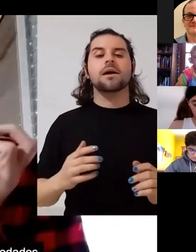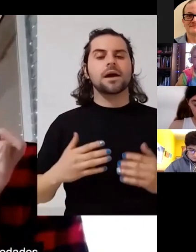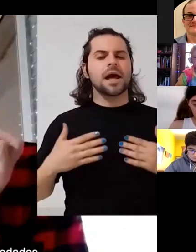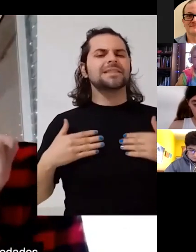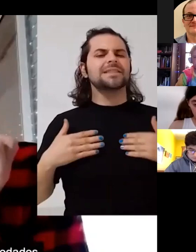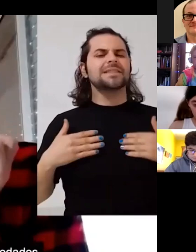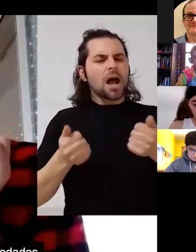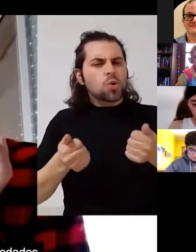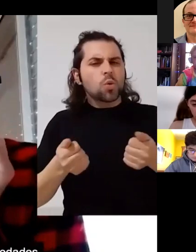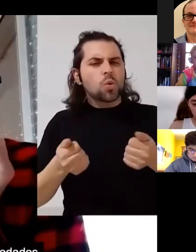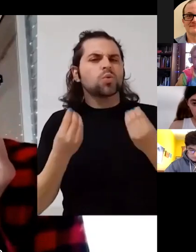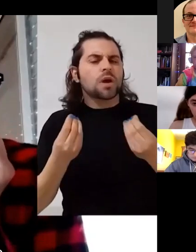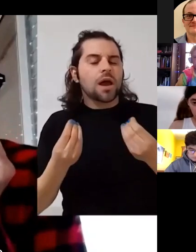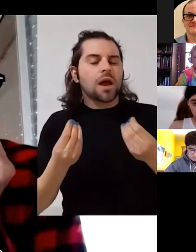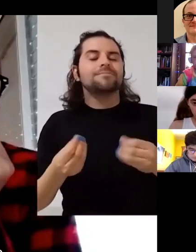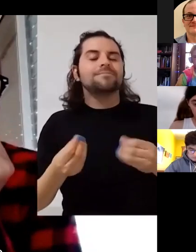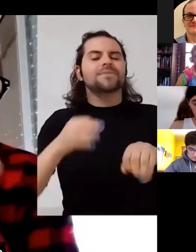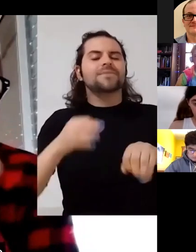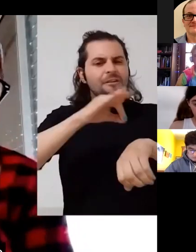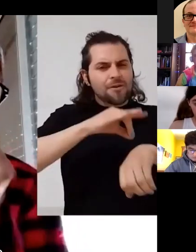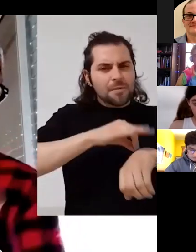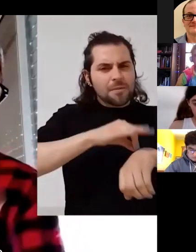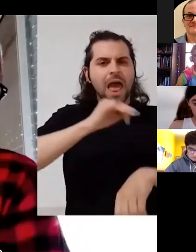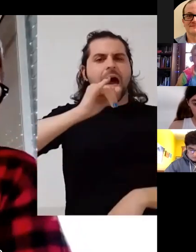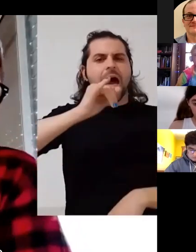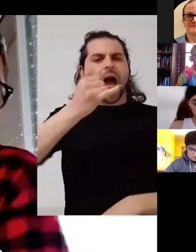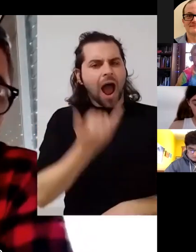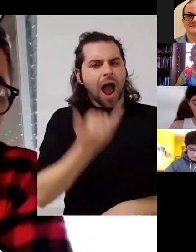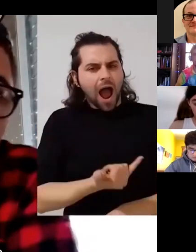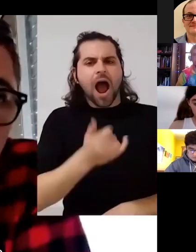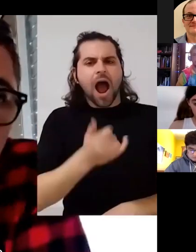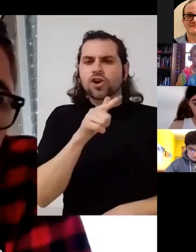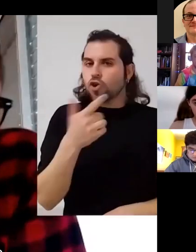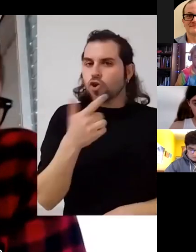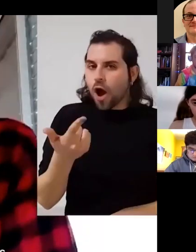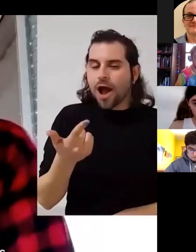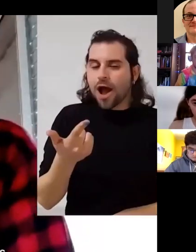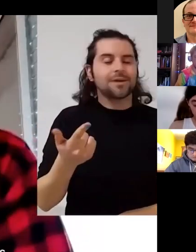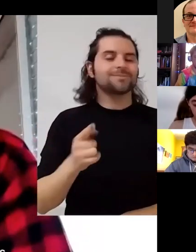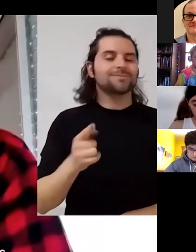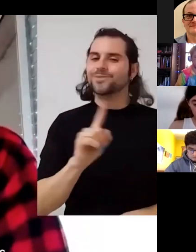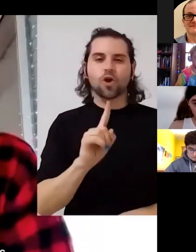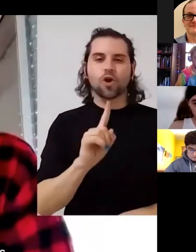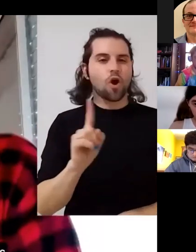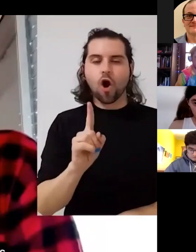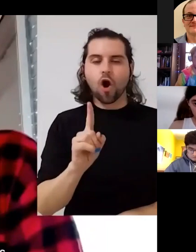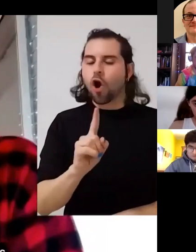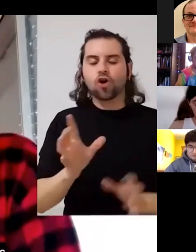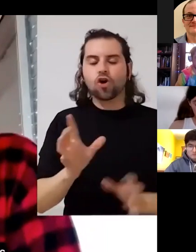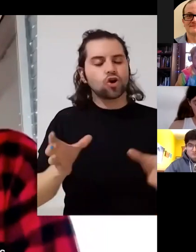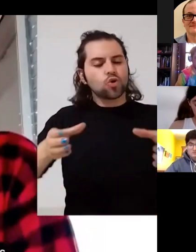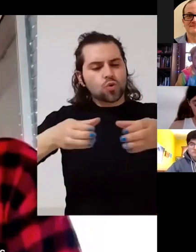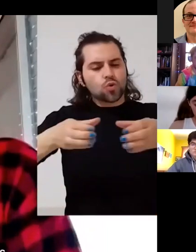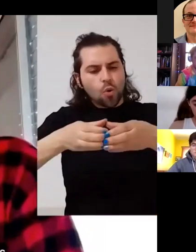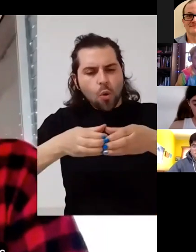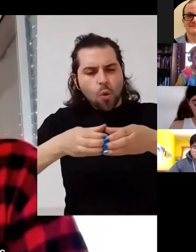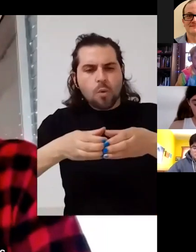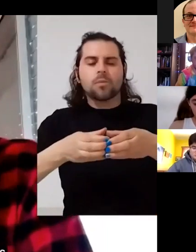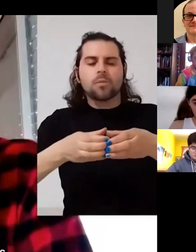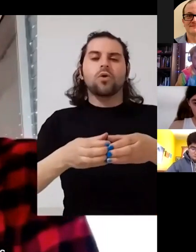health not as the presence or absence of illnesses or disease, but rather